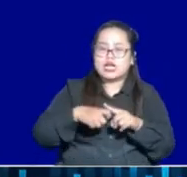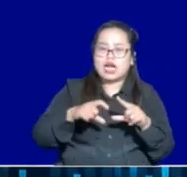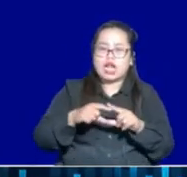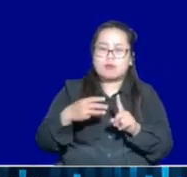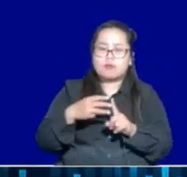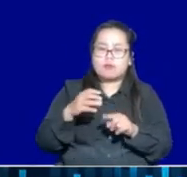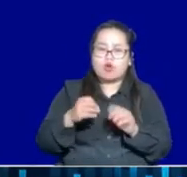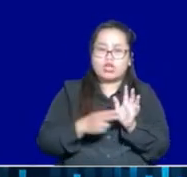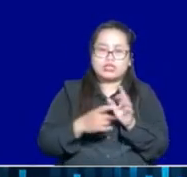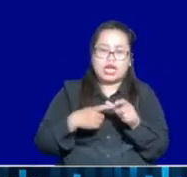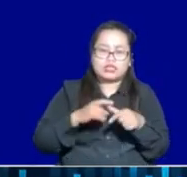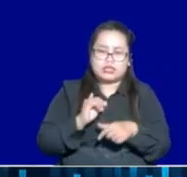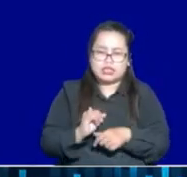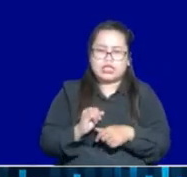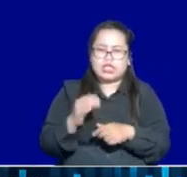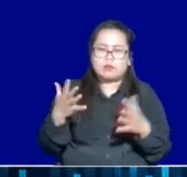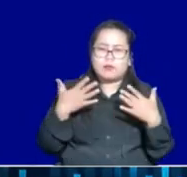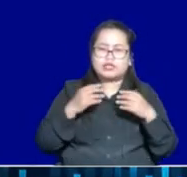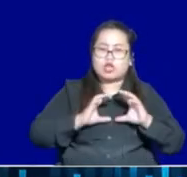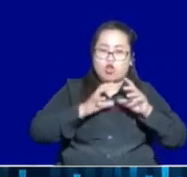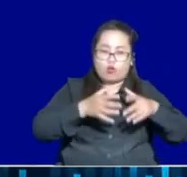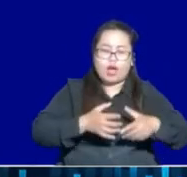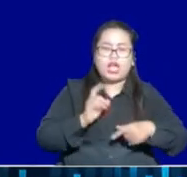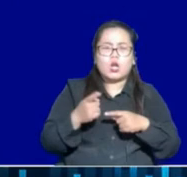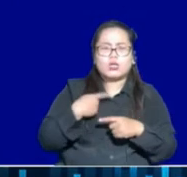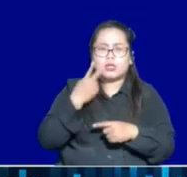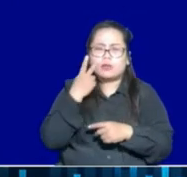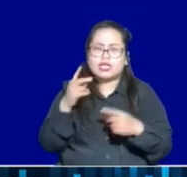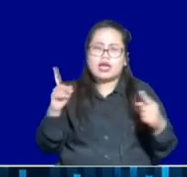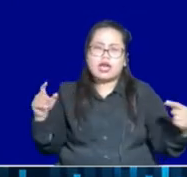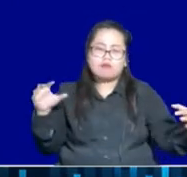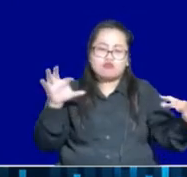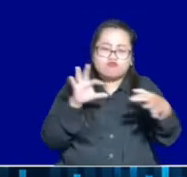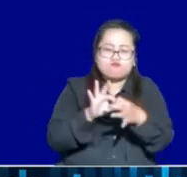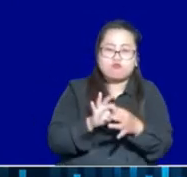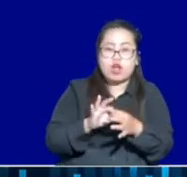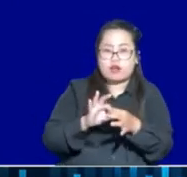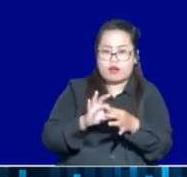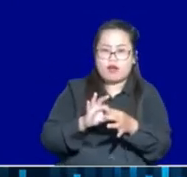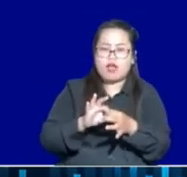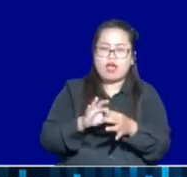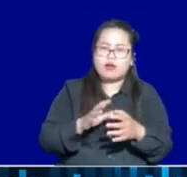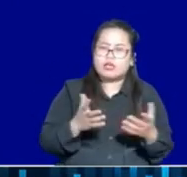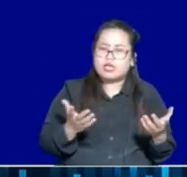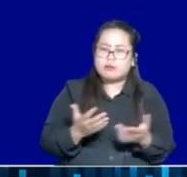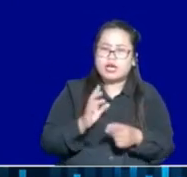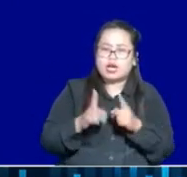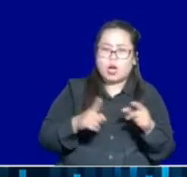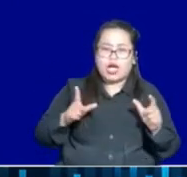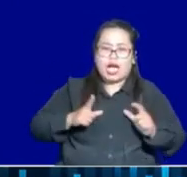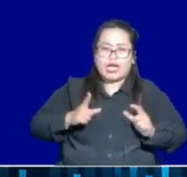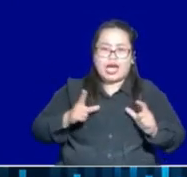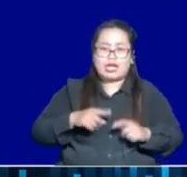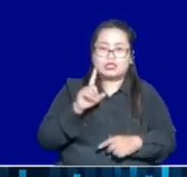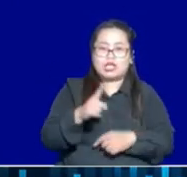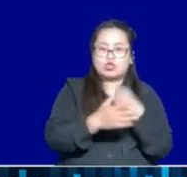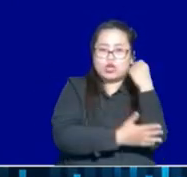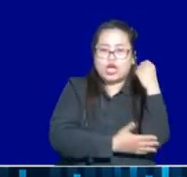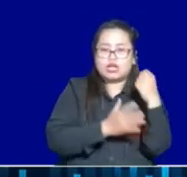tight relationship between how rich countries are and how much energy they use.